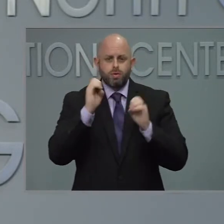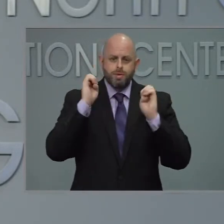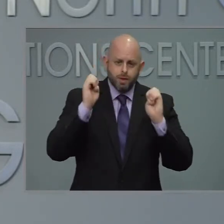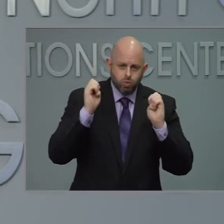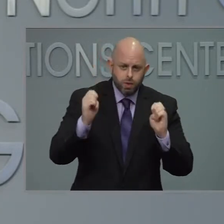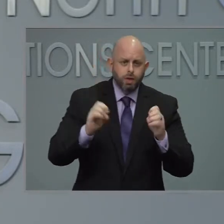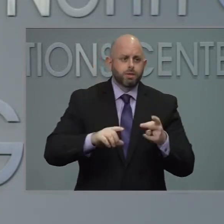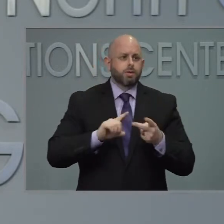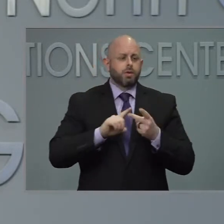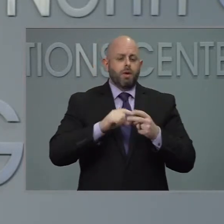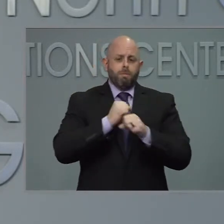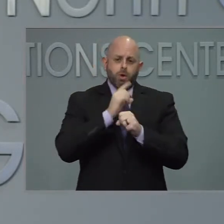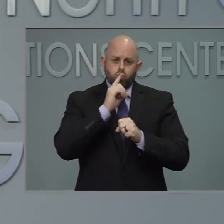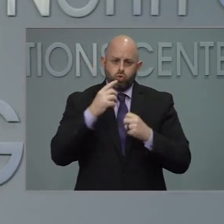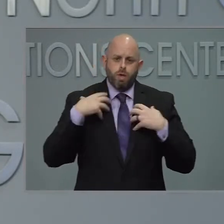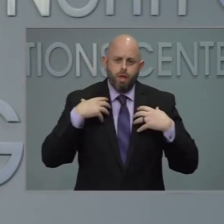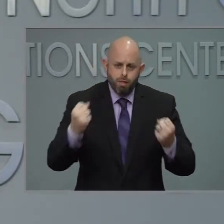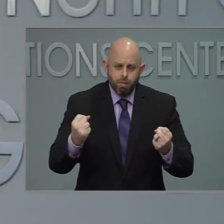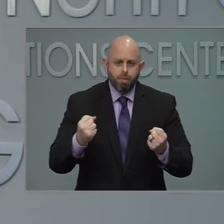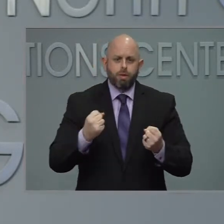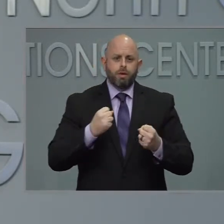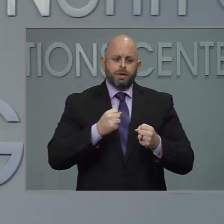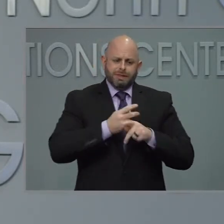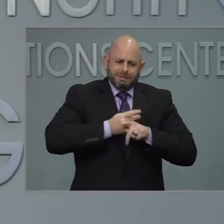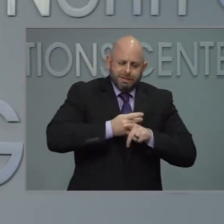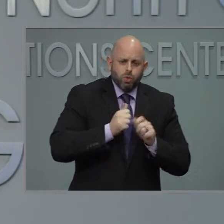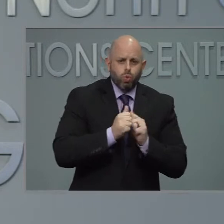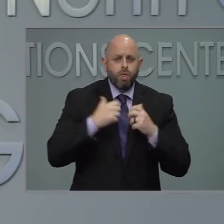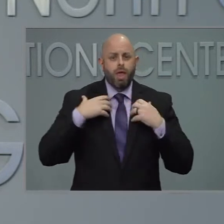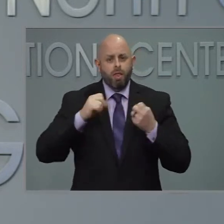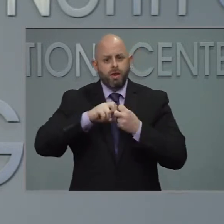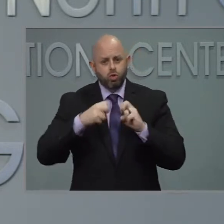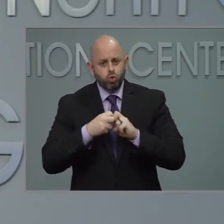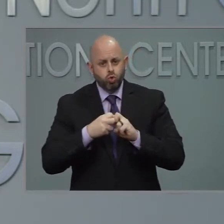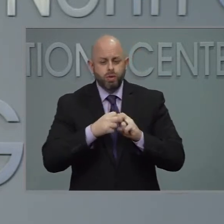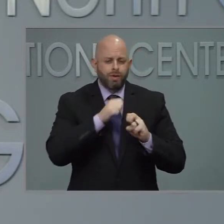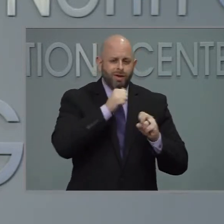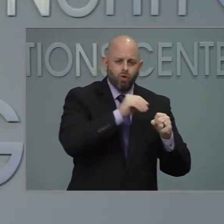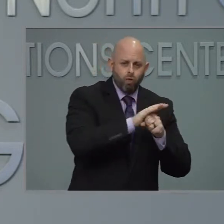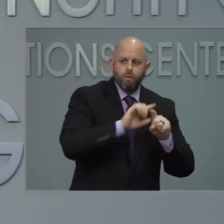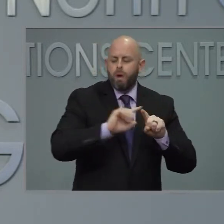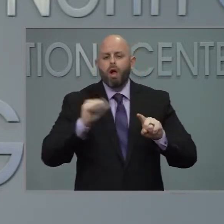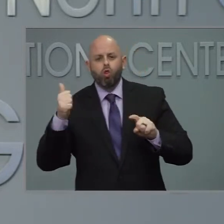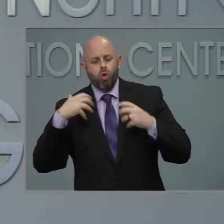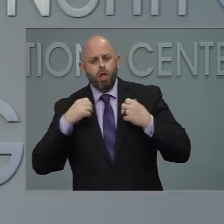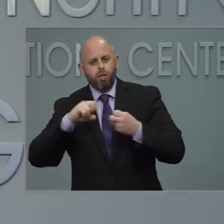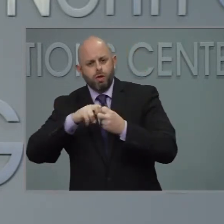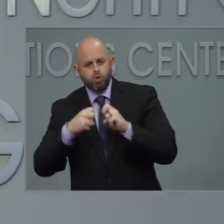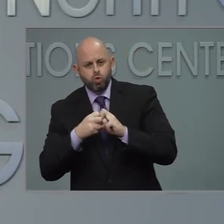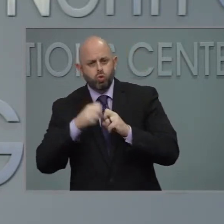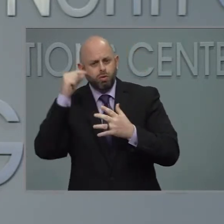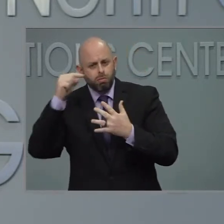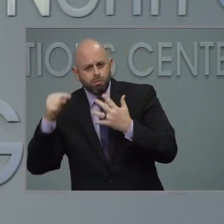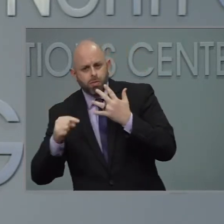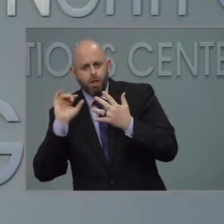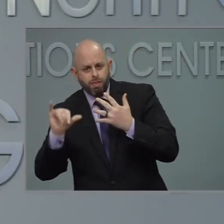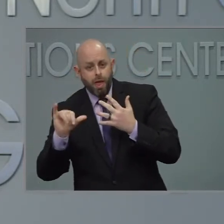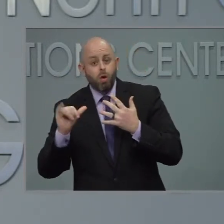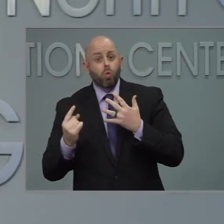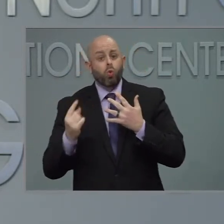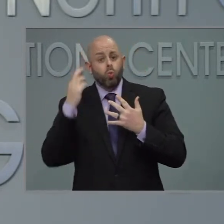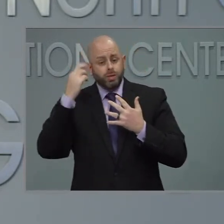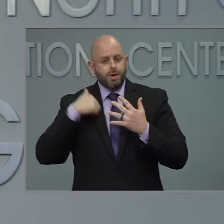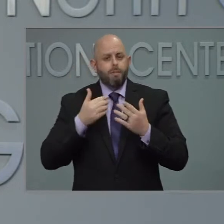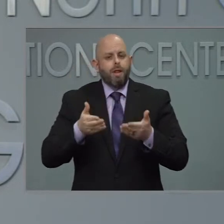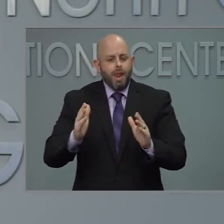these health issues that are in front of us. It's one of the reasons why I'm pushing the legislature to allow